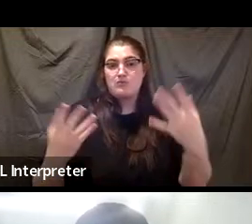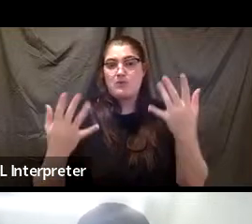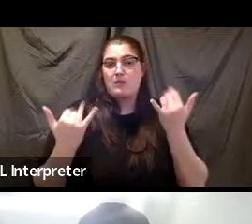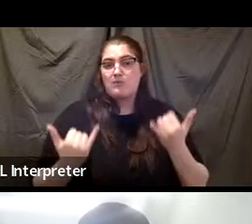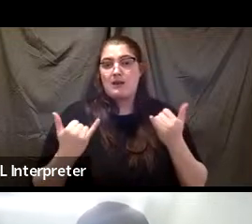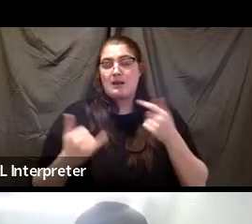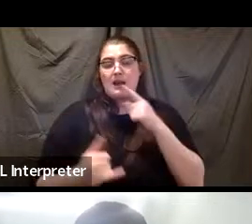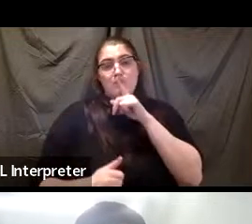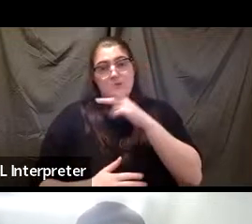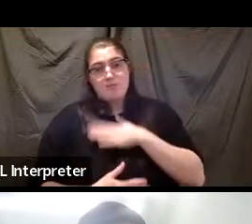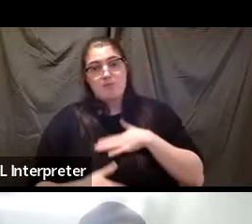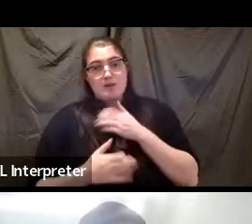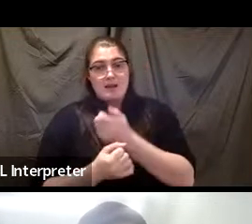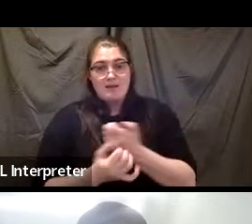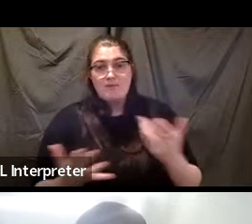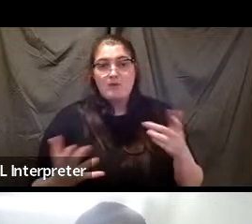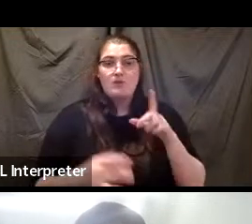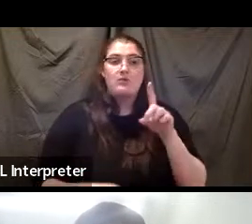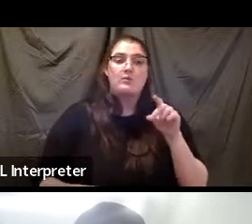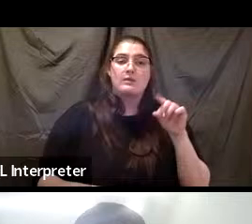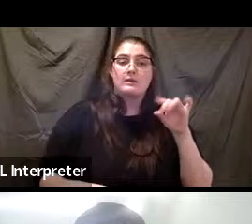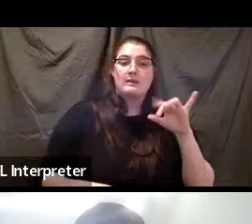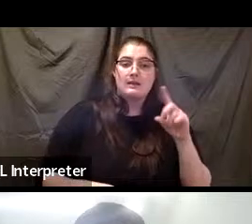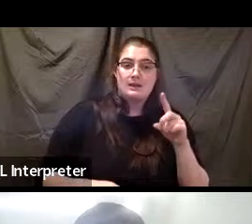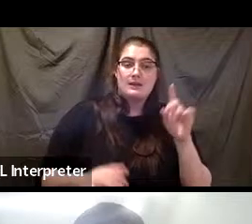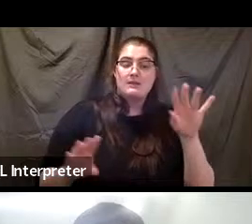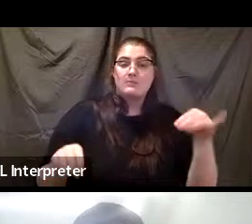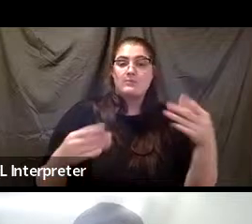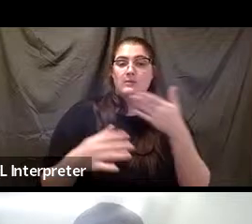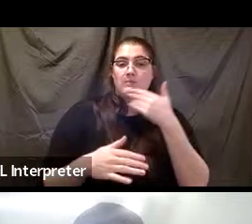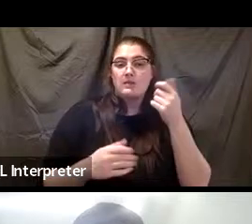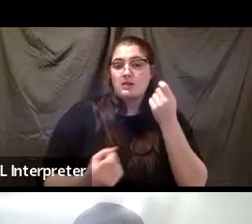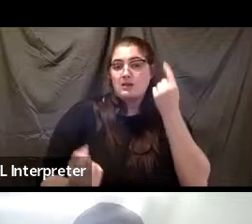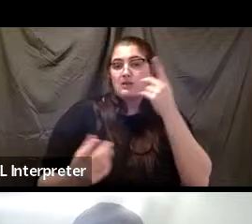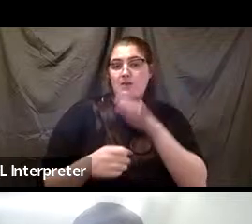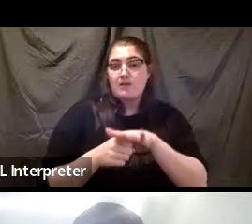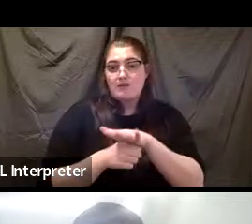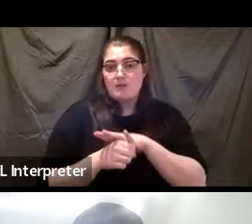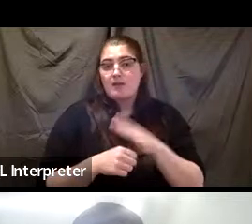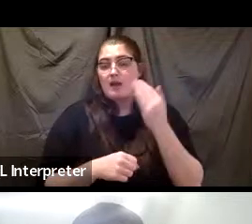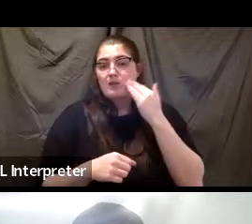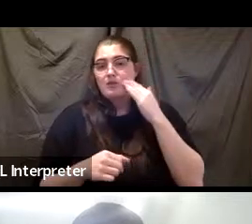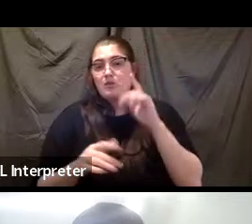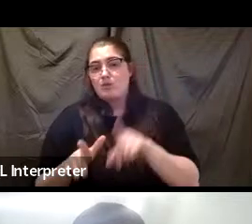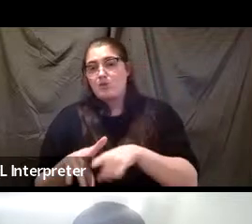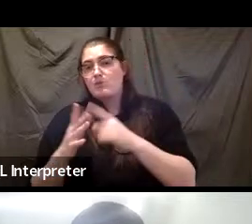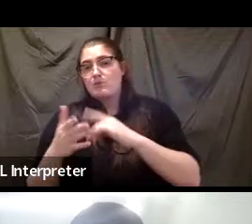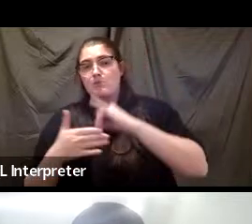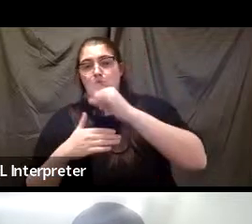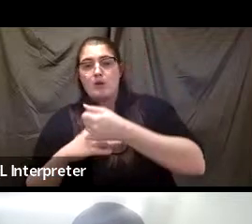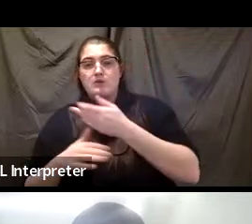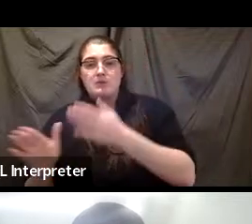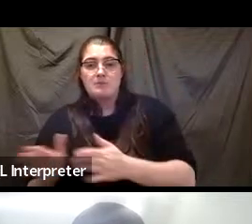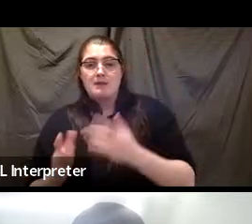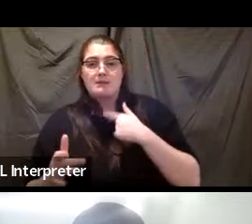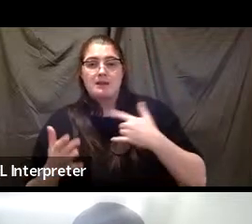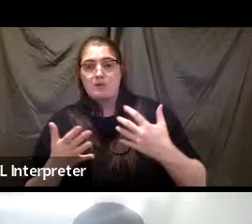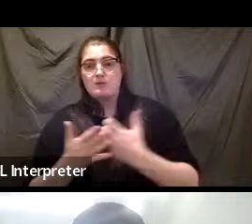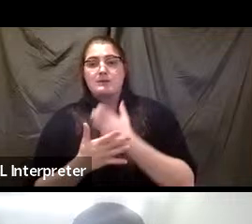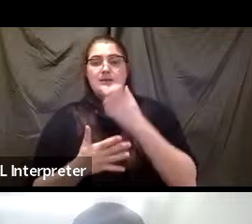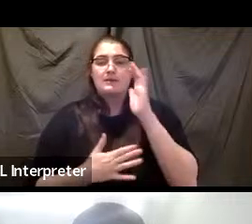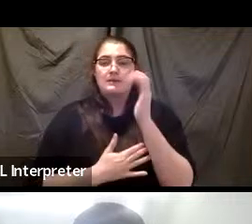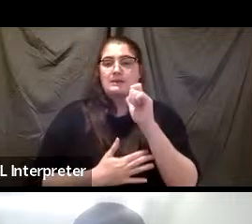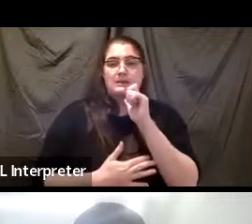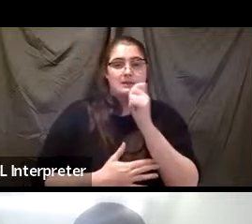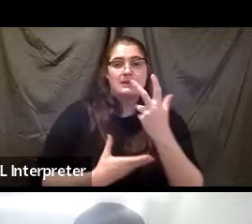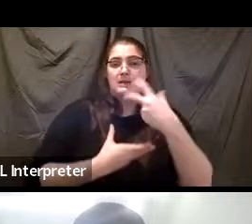appreciate everything. You did give some better understanding of the area. I know in the original project plans that I received, it seemed that it didn't include